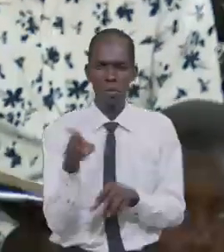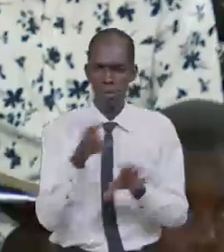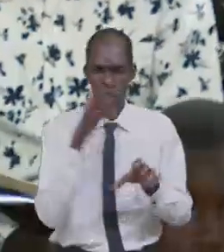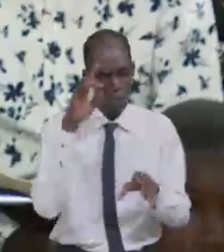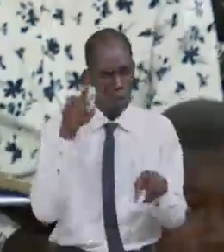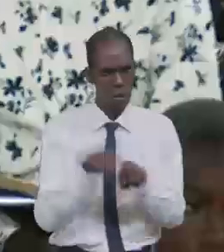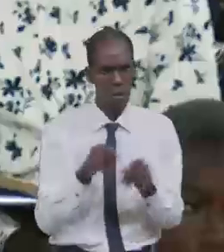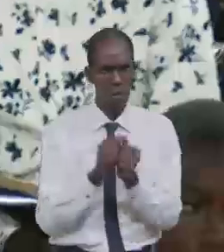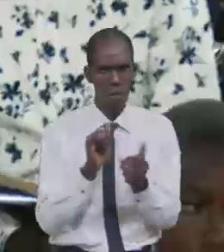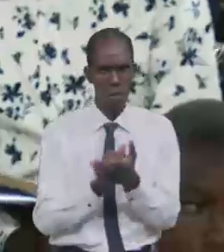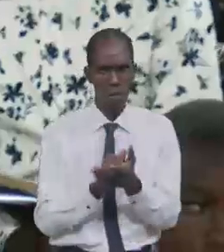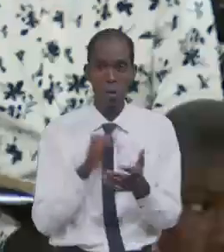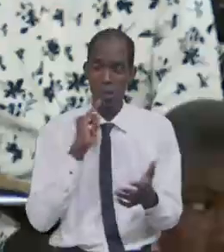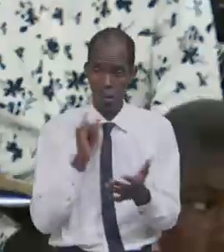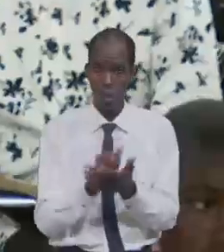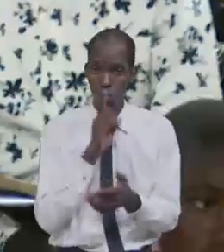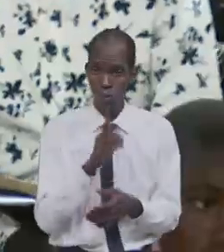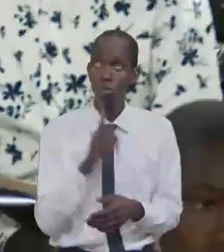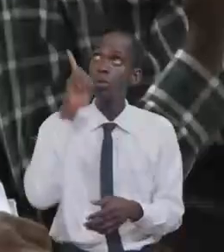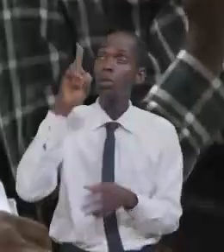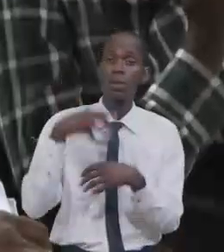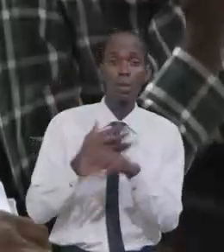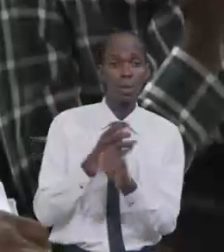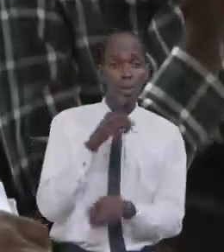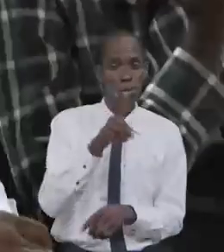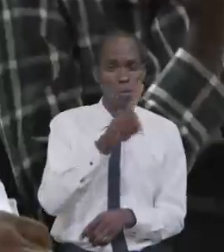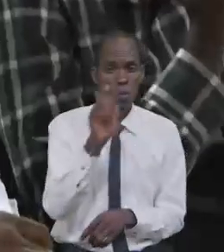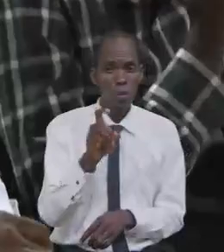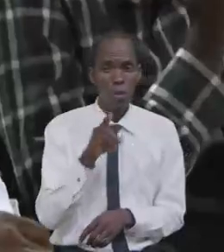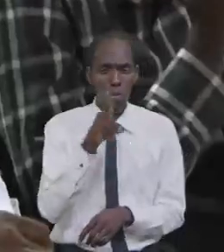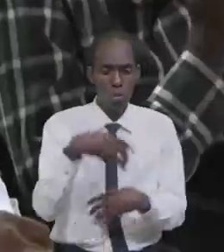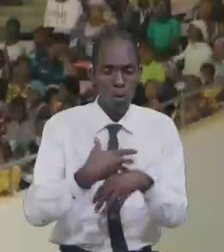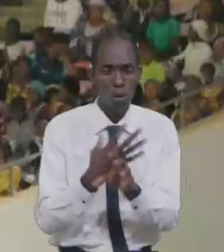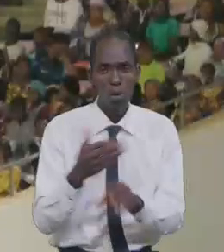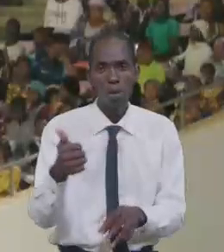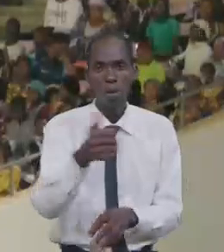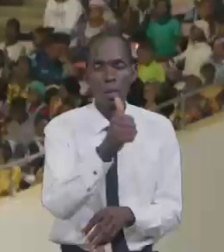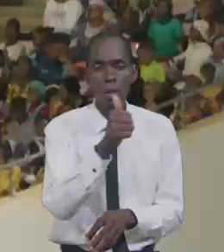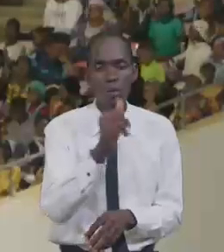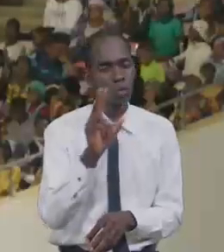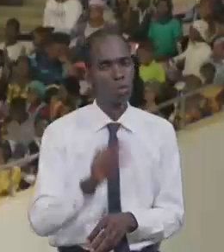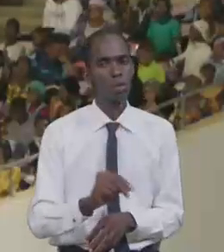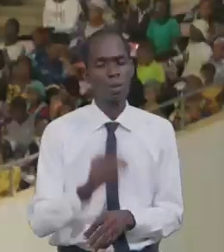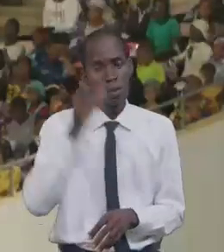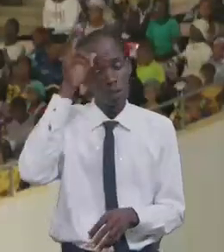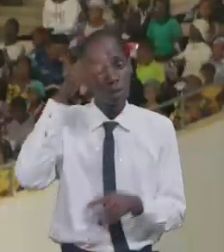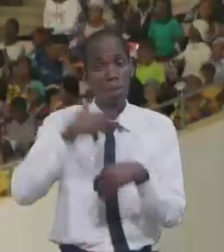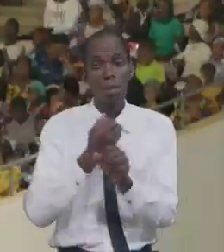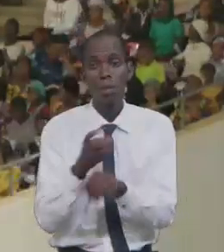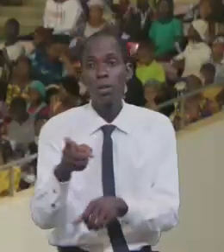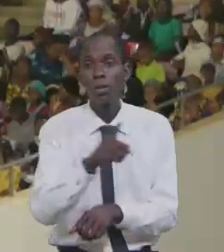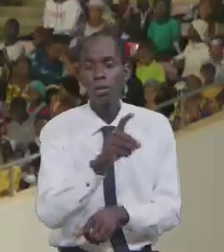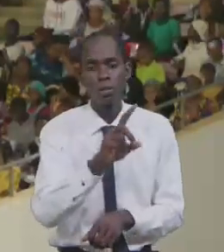true? Did he create you? Yes. Did you create yourself? No. Did Satan create you? No.